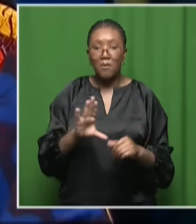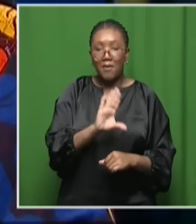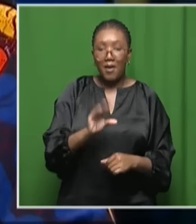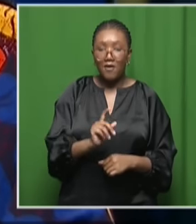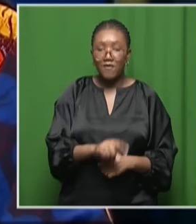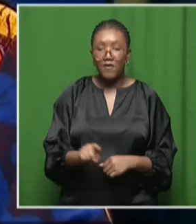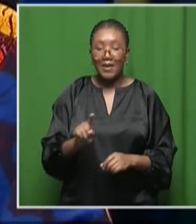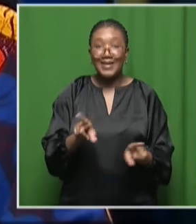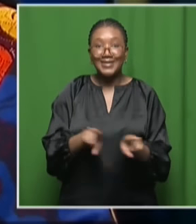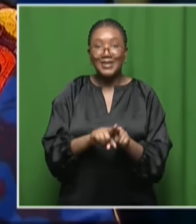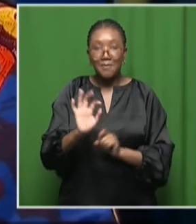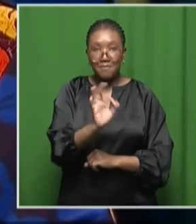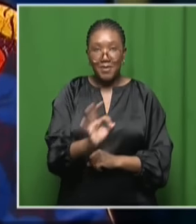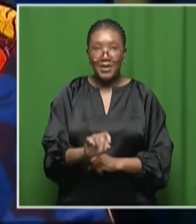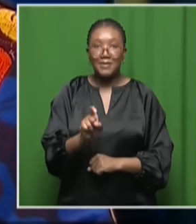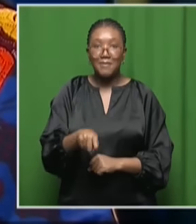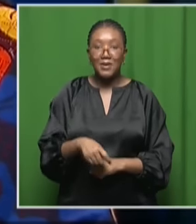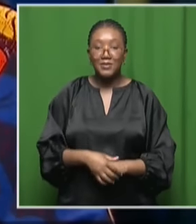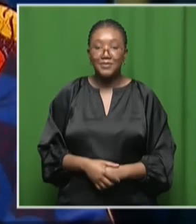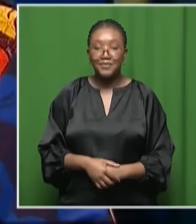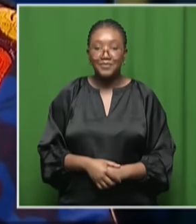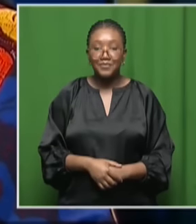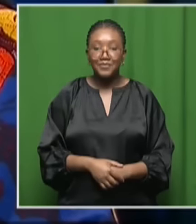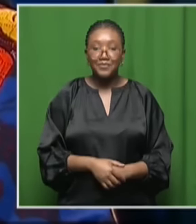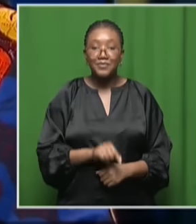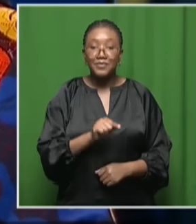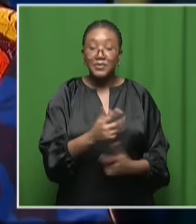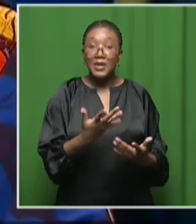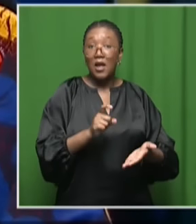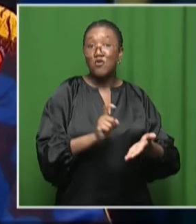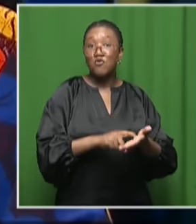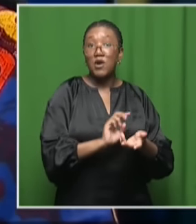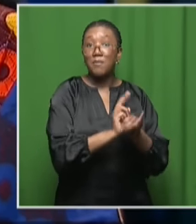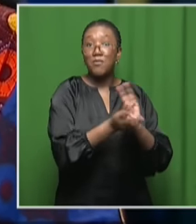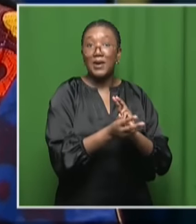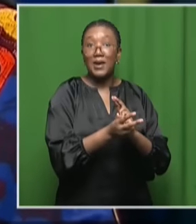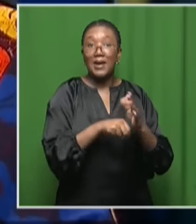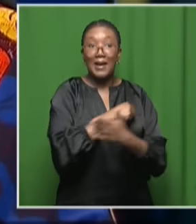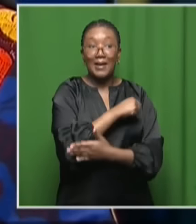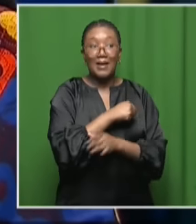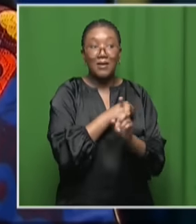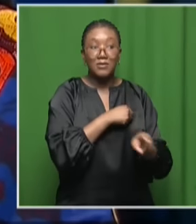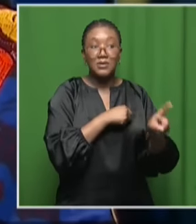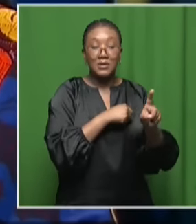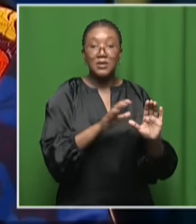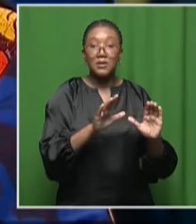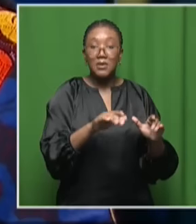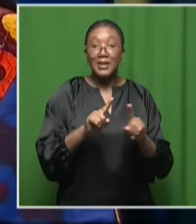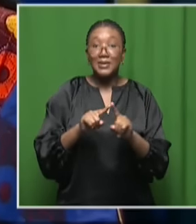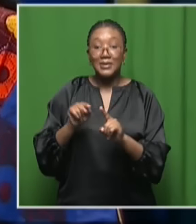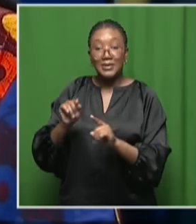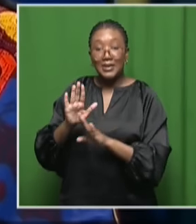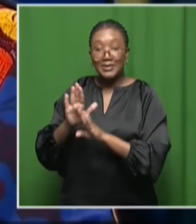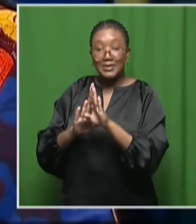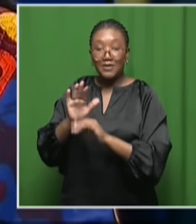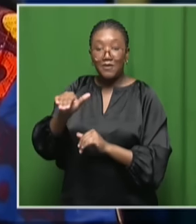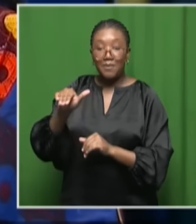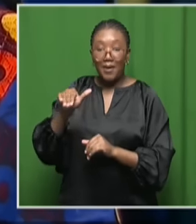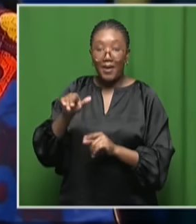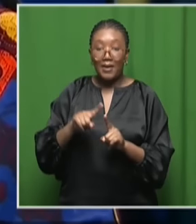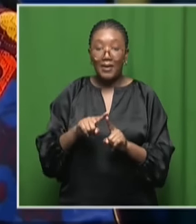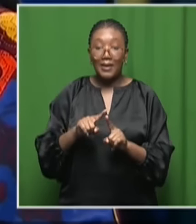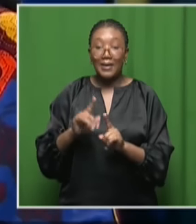wanting to engage with the creditor nations, so both the creditor sovereigns as well as development banks, both the regional